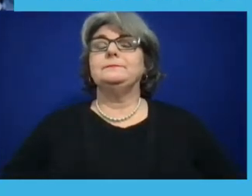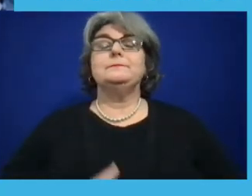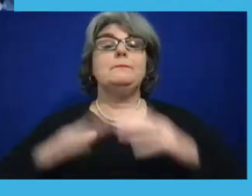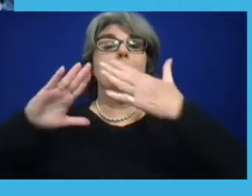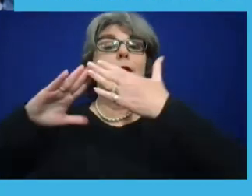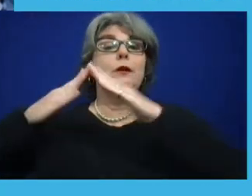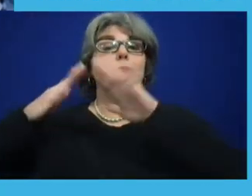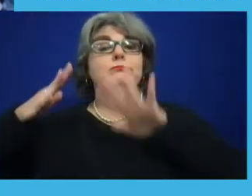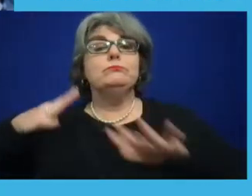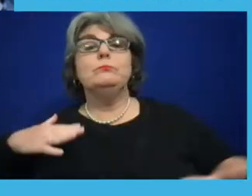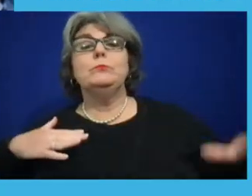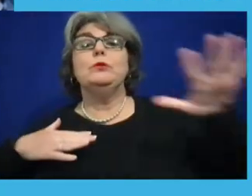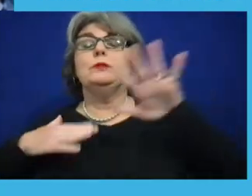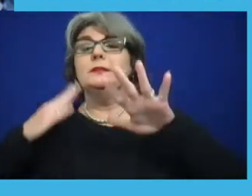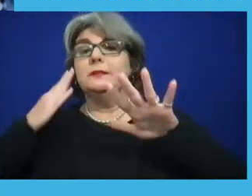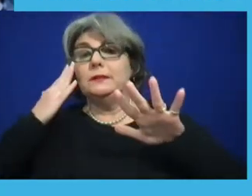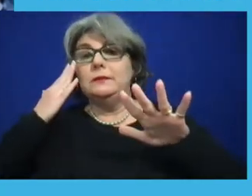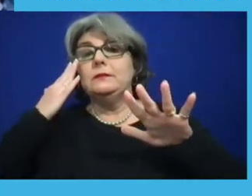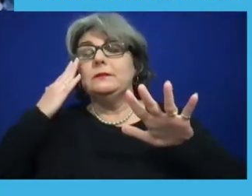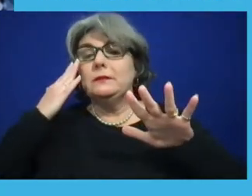people.